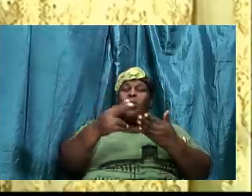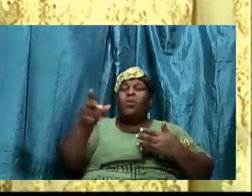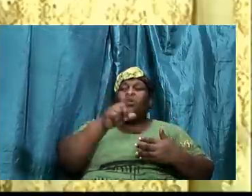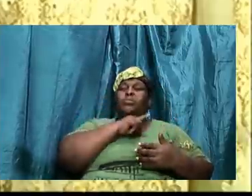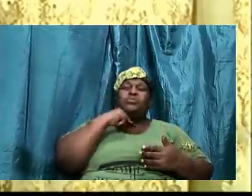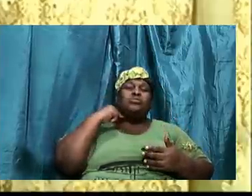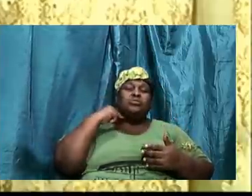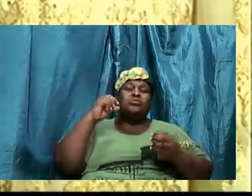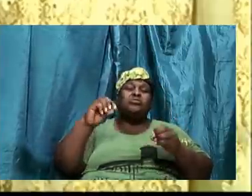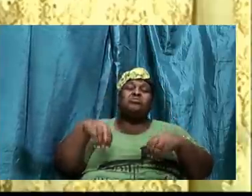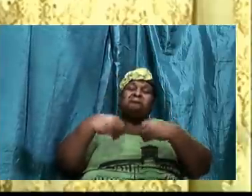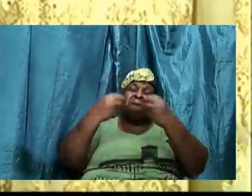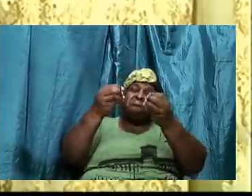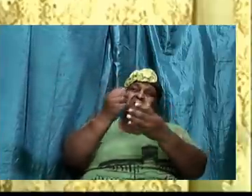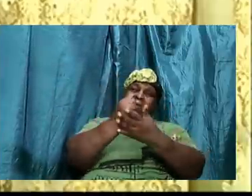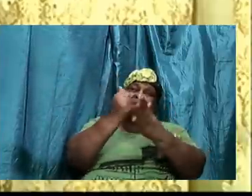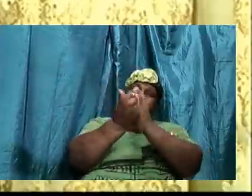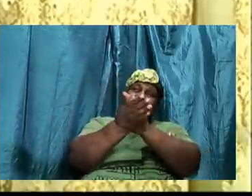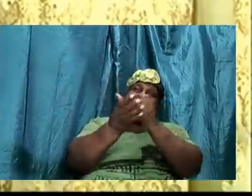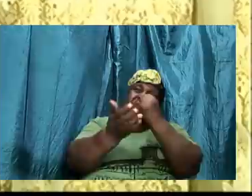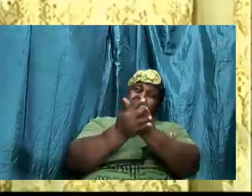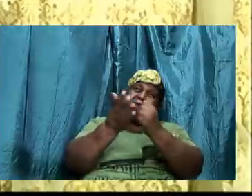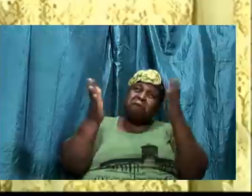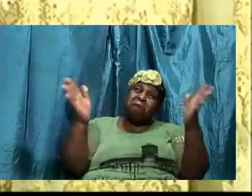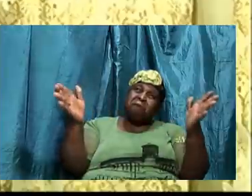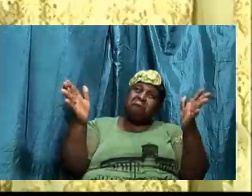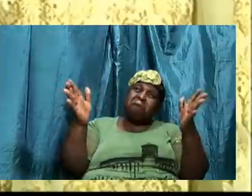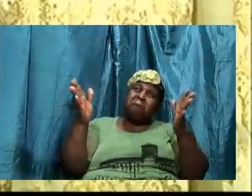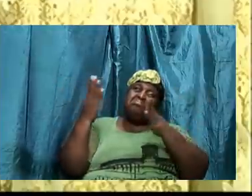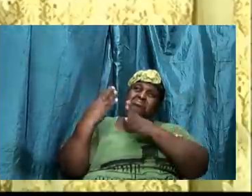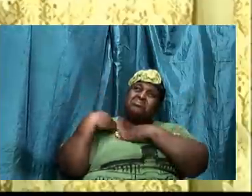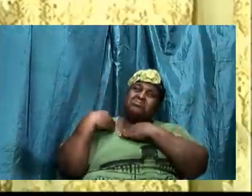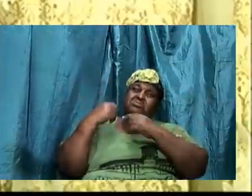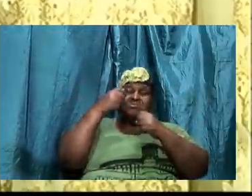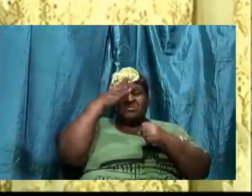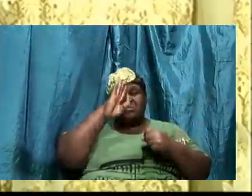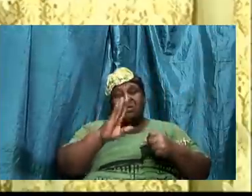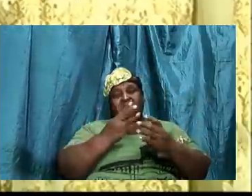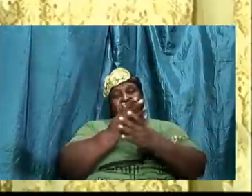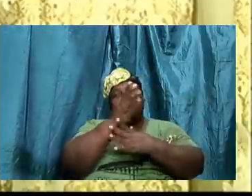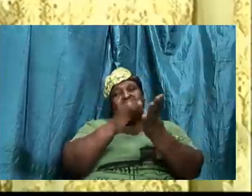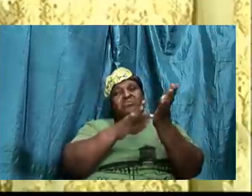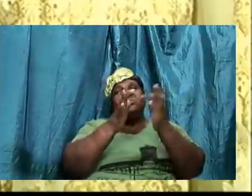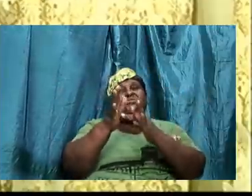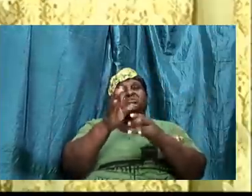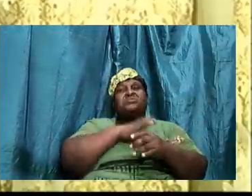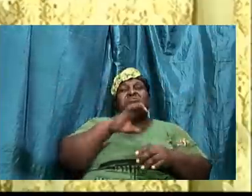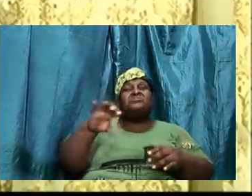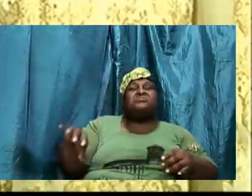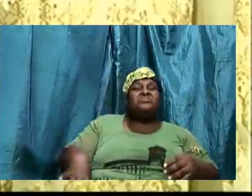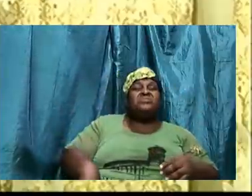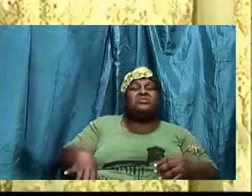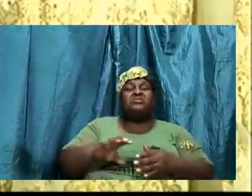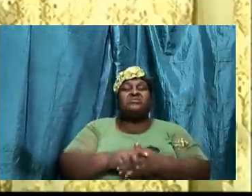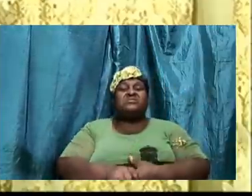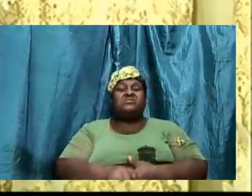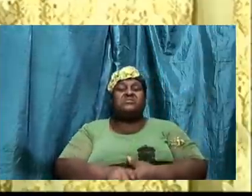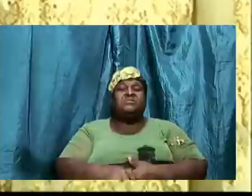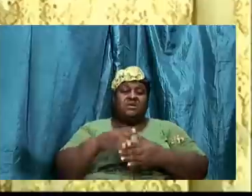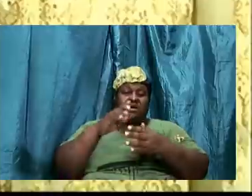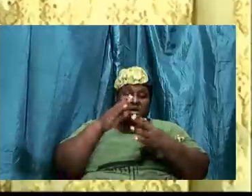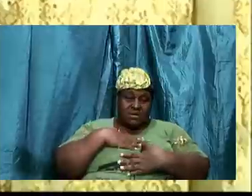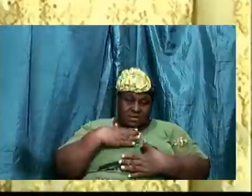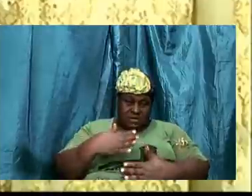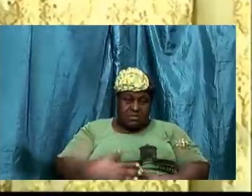offer up spiritual sacrifices acceptable to God through Jesus Christ. A temple